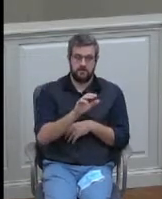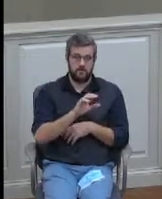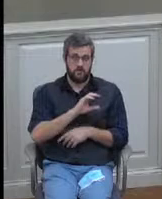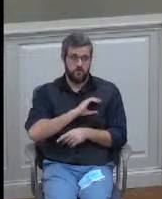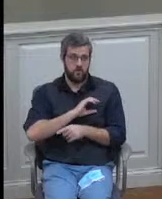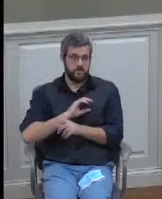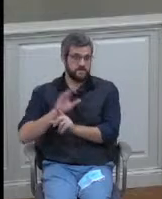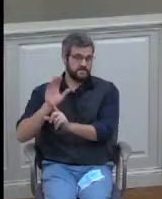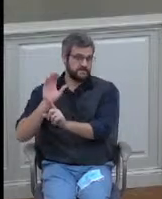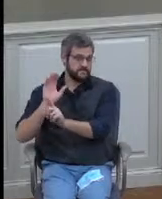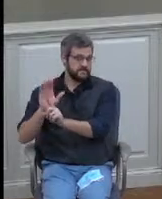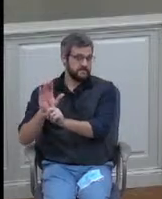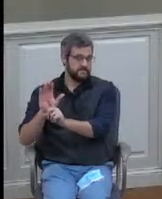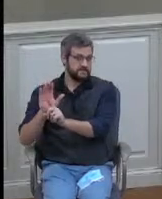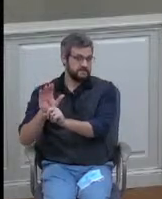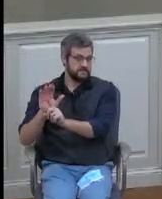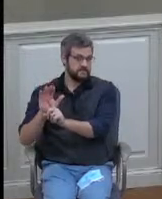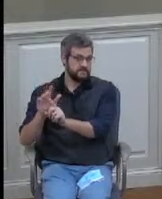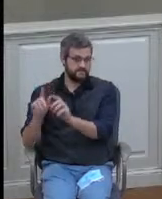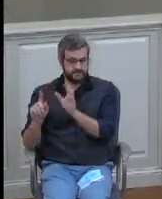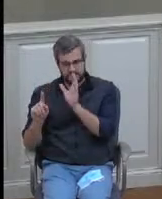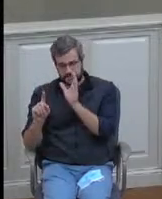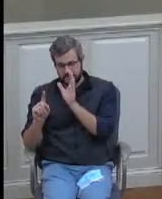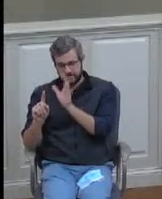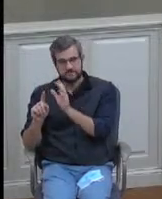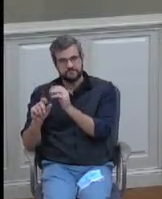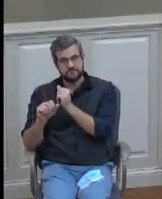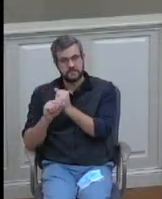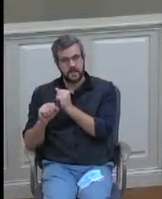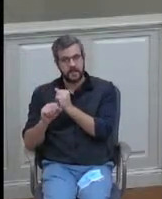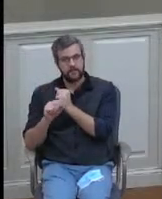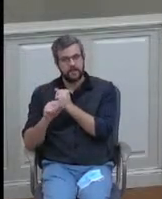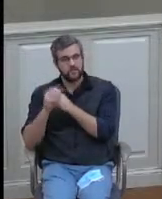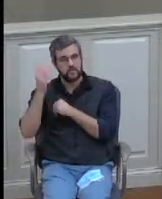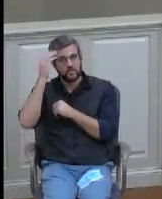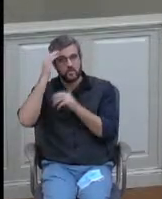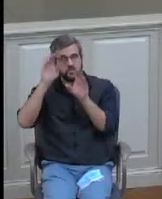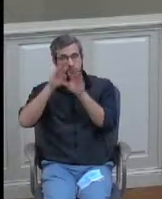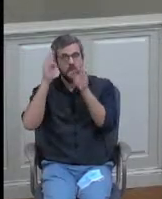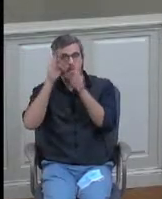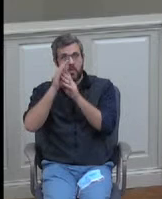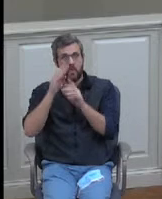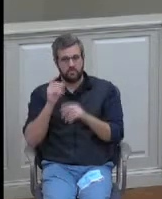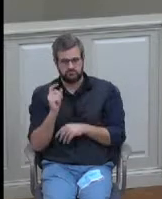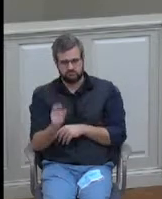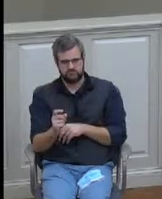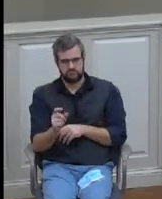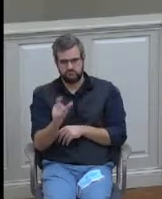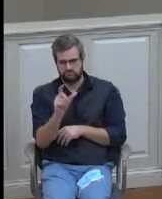Cottle's little campaign door hangers at that water tower. That was pretty neat.